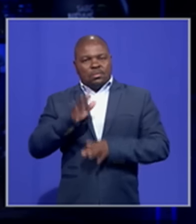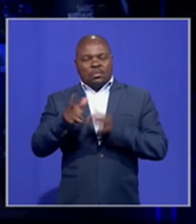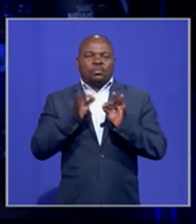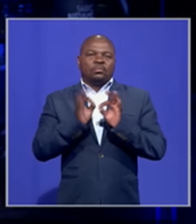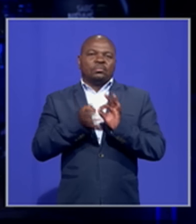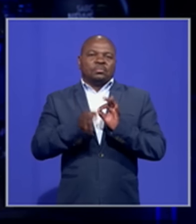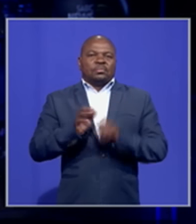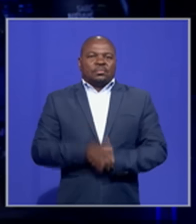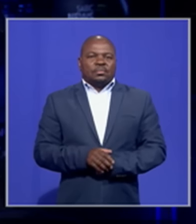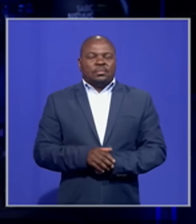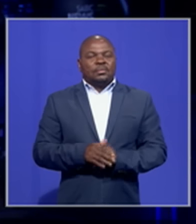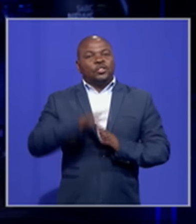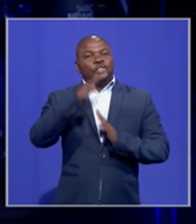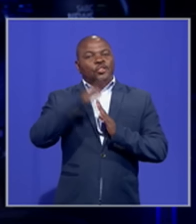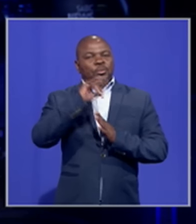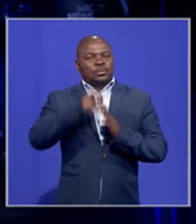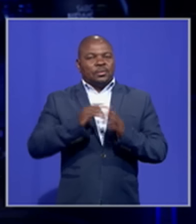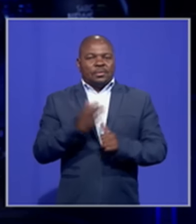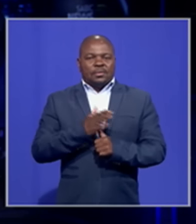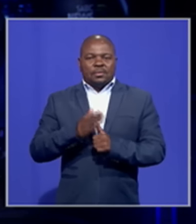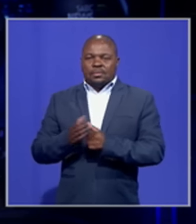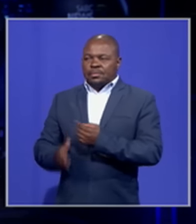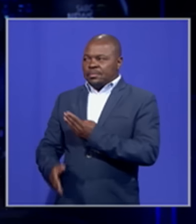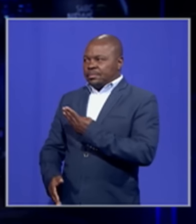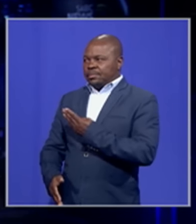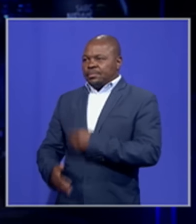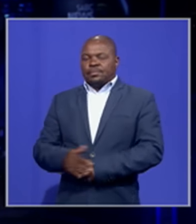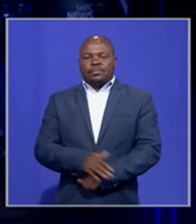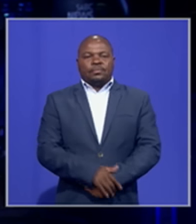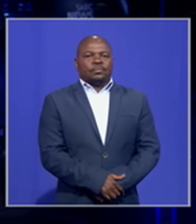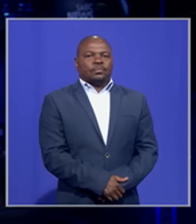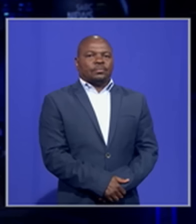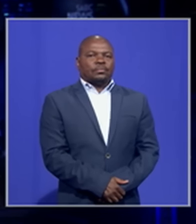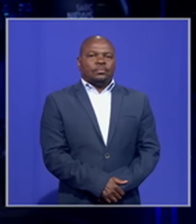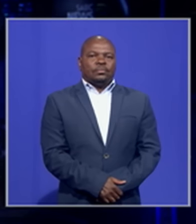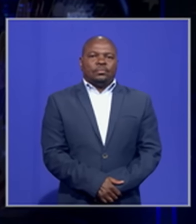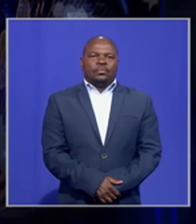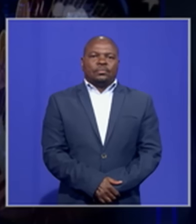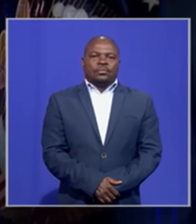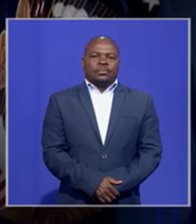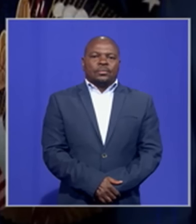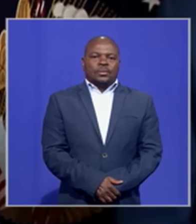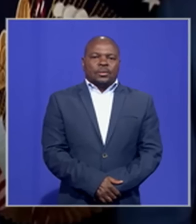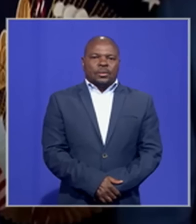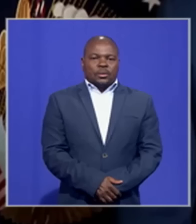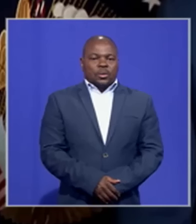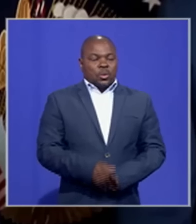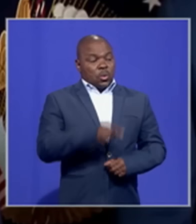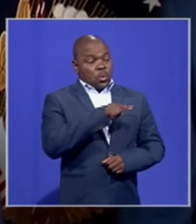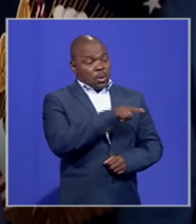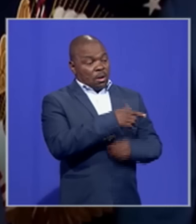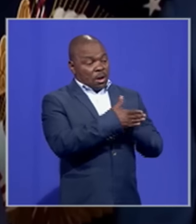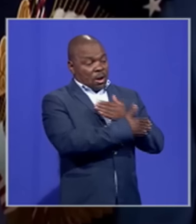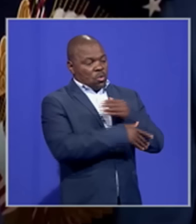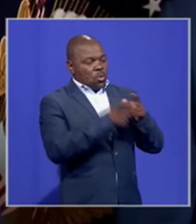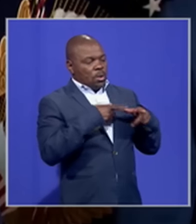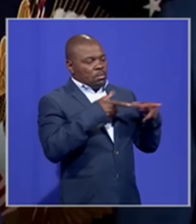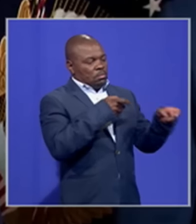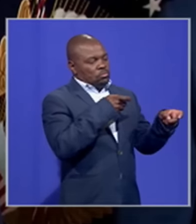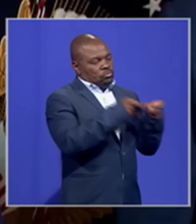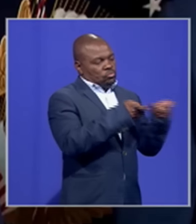Letlalo pele re kena ho tsona ha re lekoletse itlhomeng pele. We're going to run the country until such